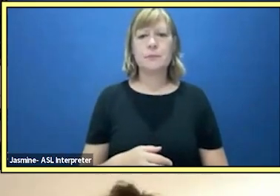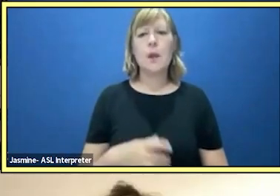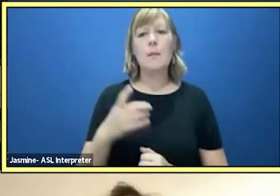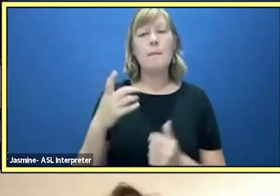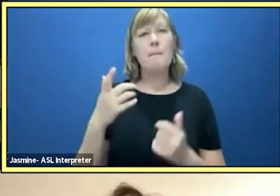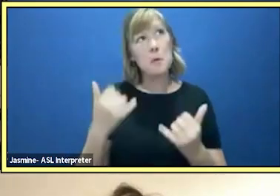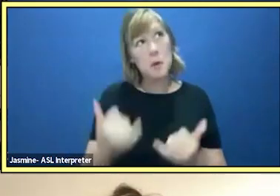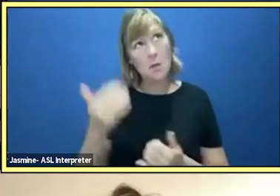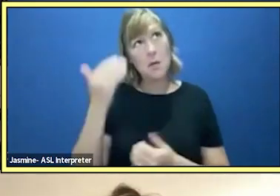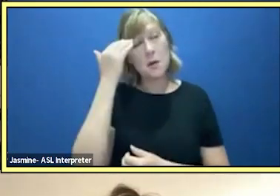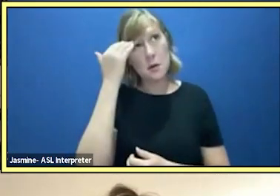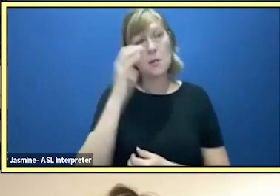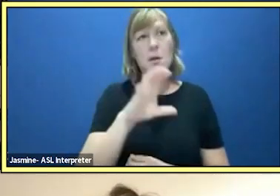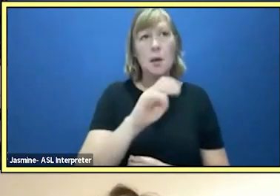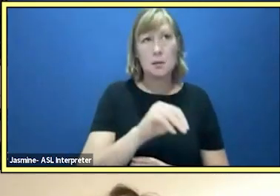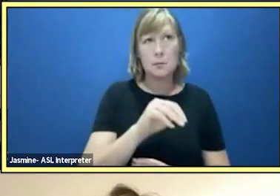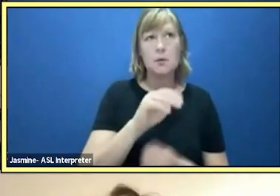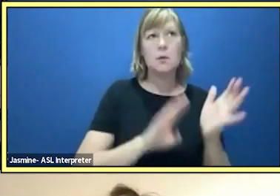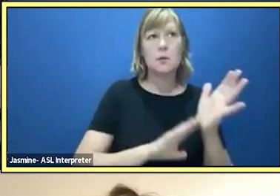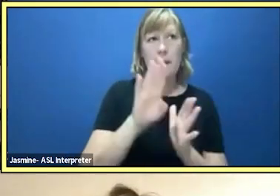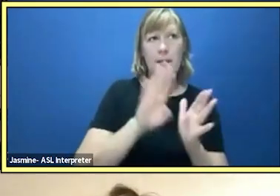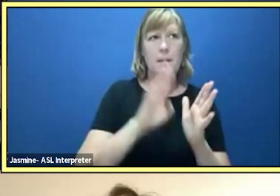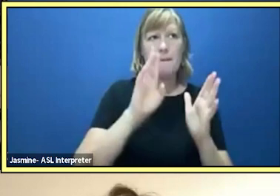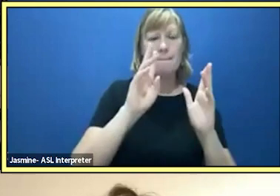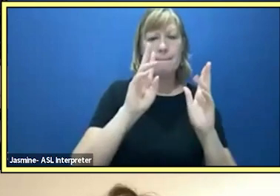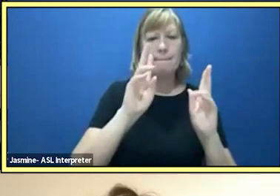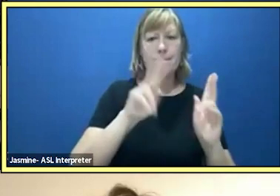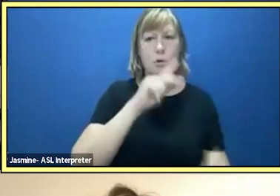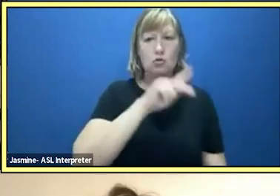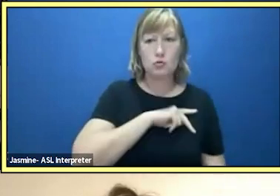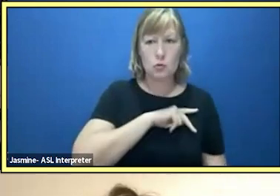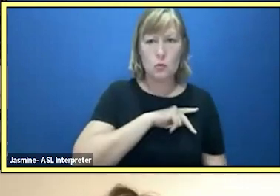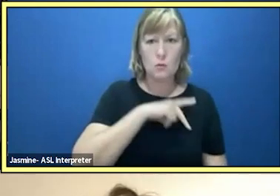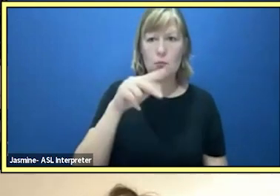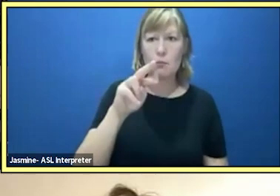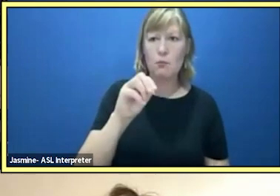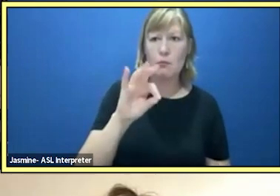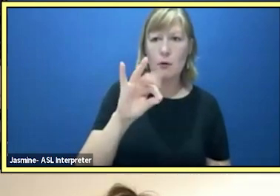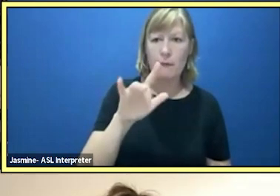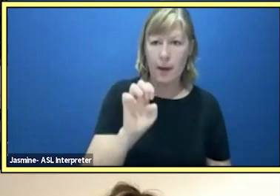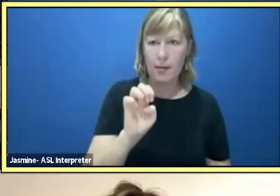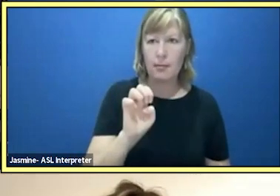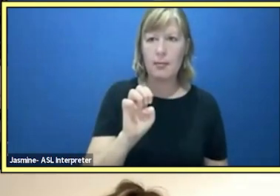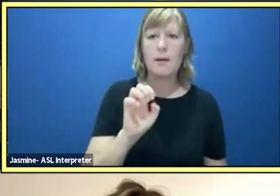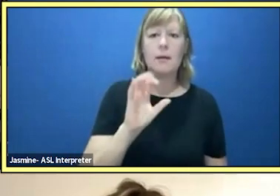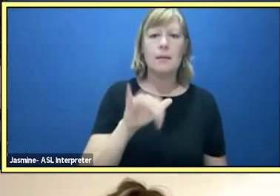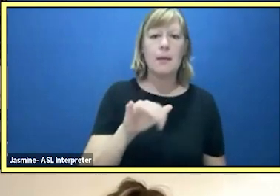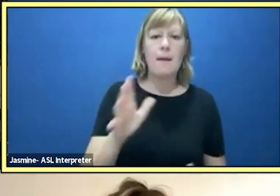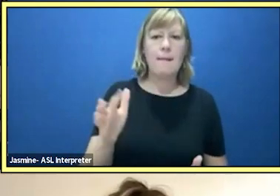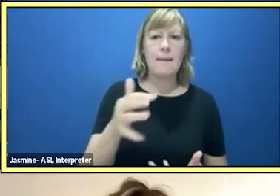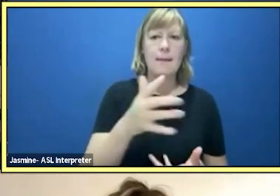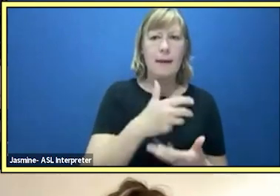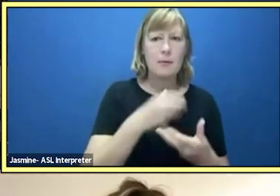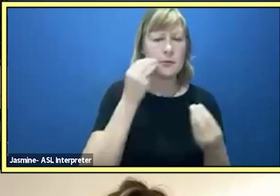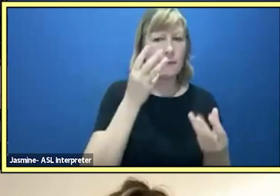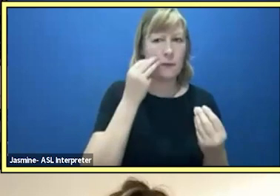that the case managers will be developing a personal profile, which is where we gather information that's important about the person based on